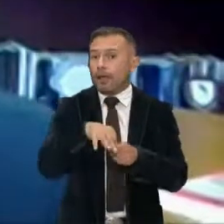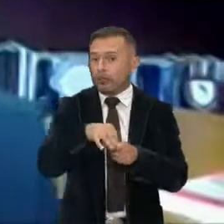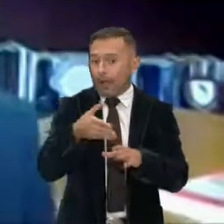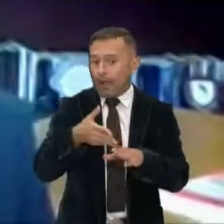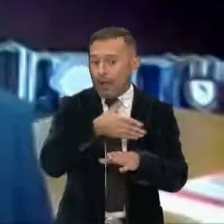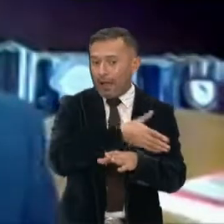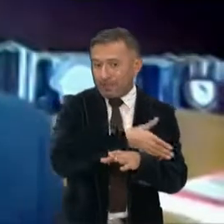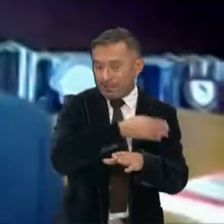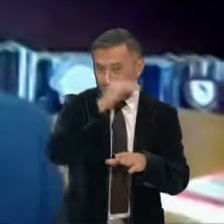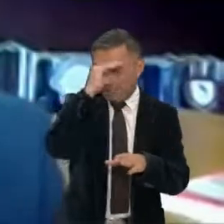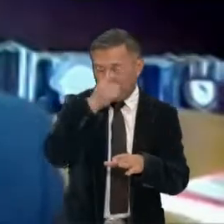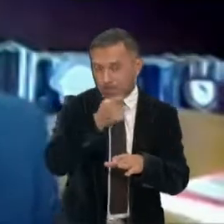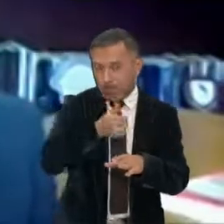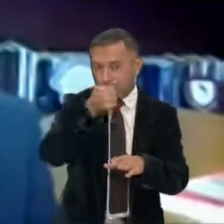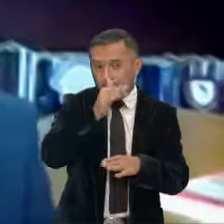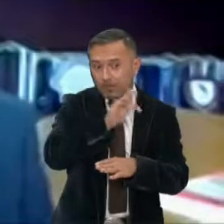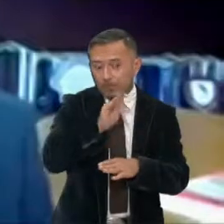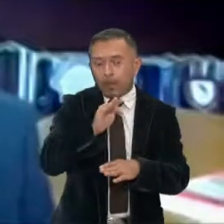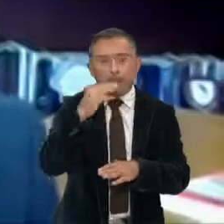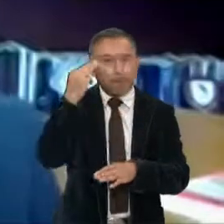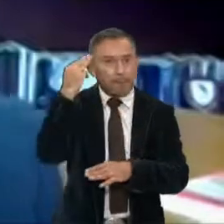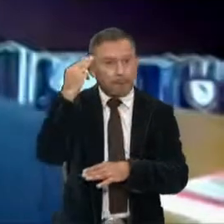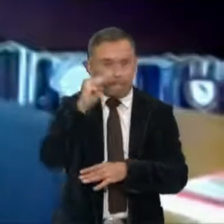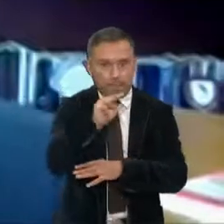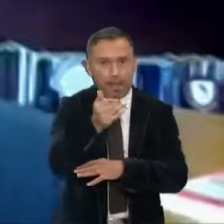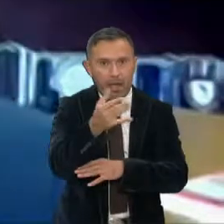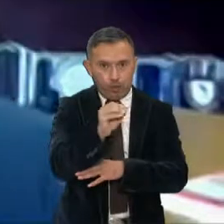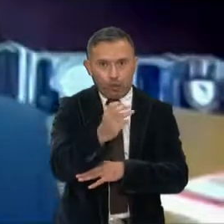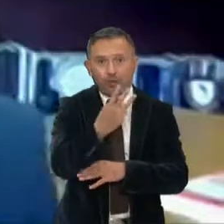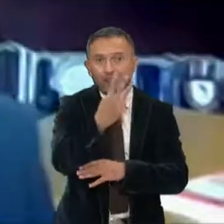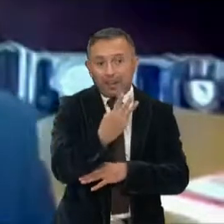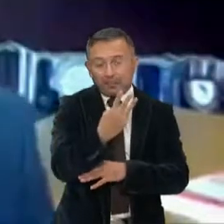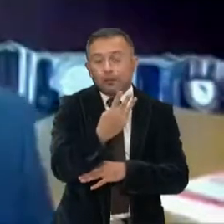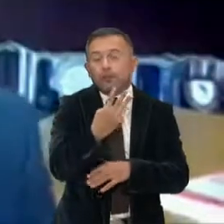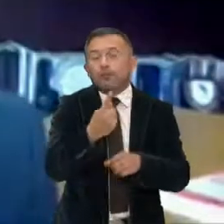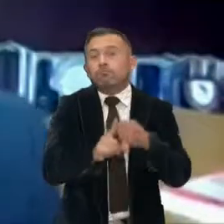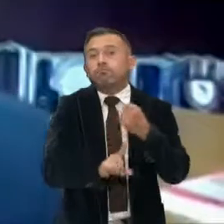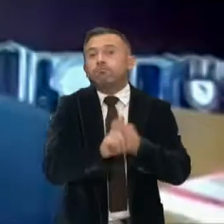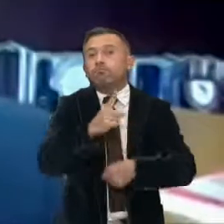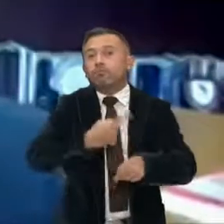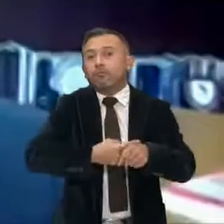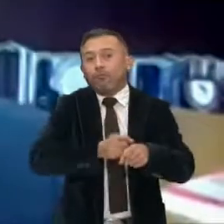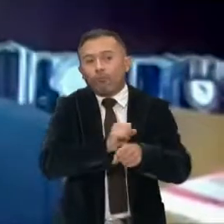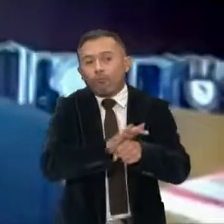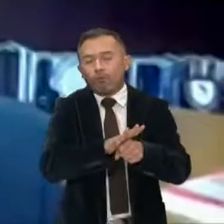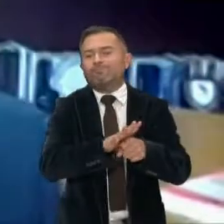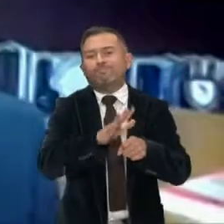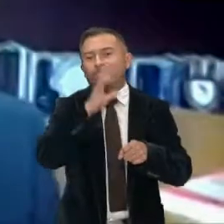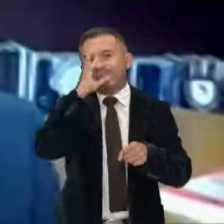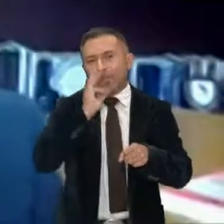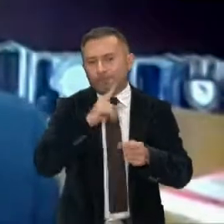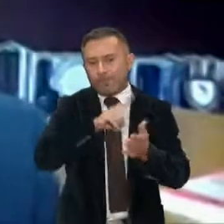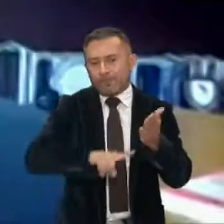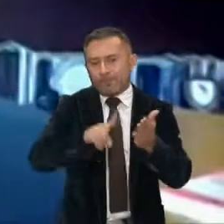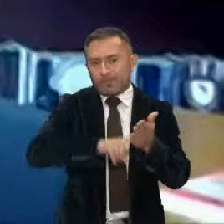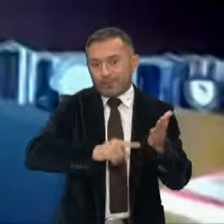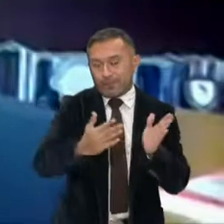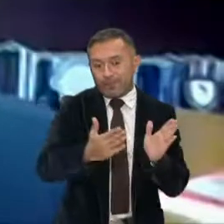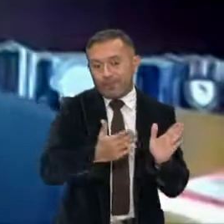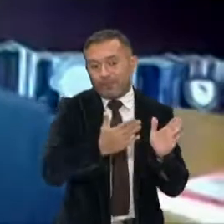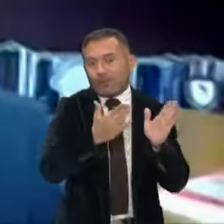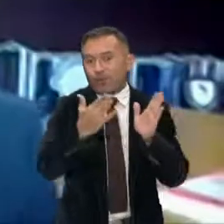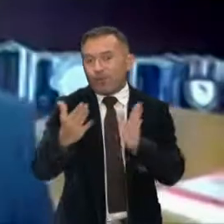polls. The elections were going to be carried out on May the 3rd, but because of the pandemic, they